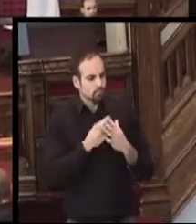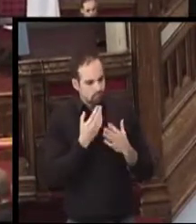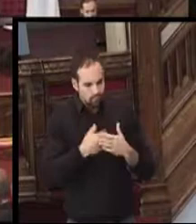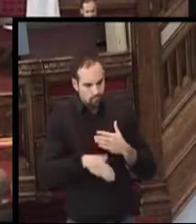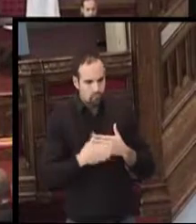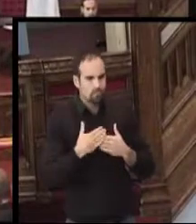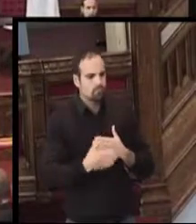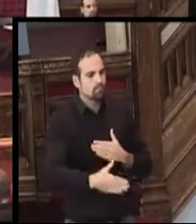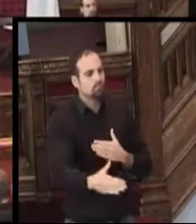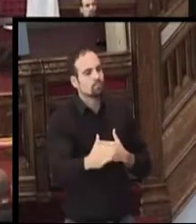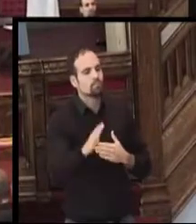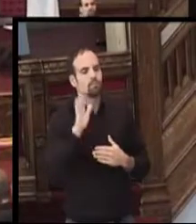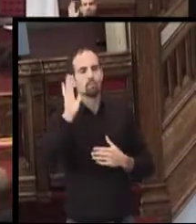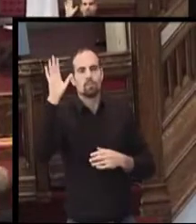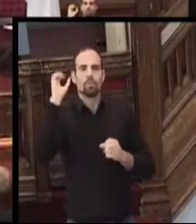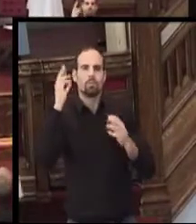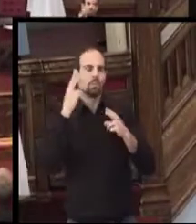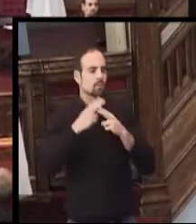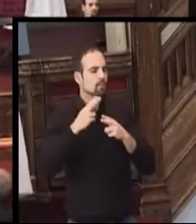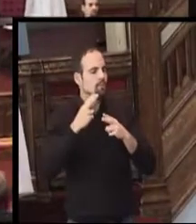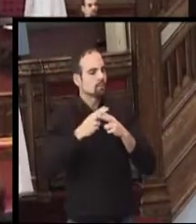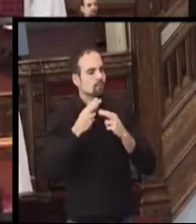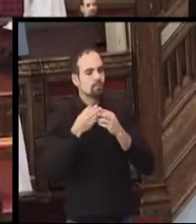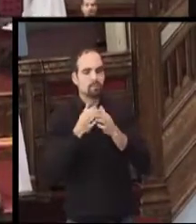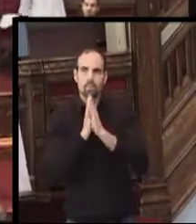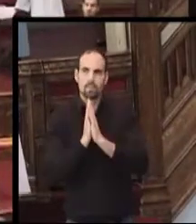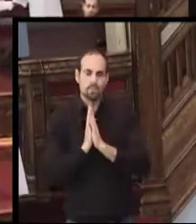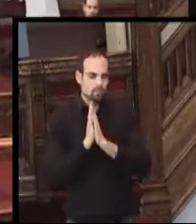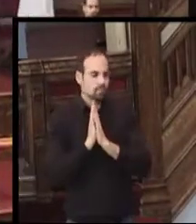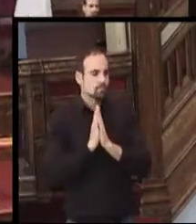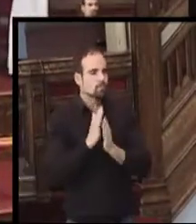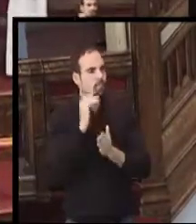in your many names. Amen.